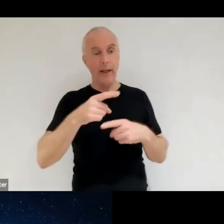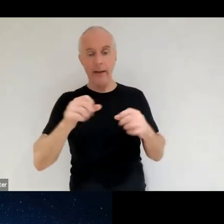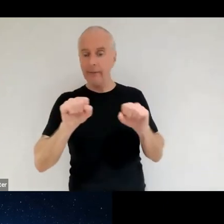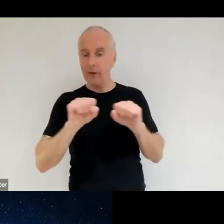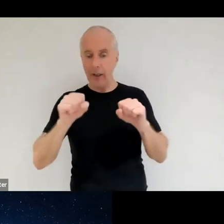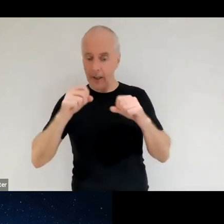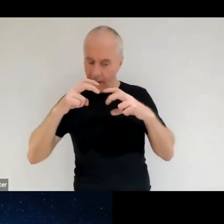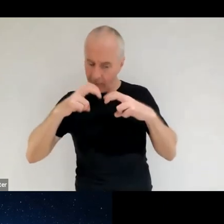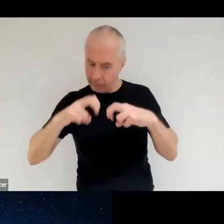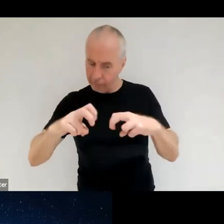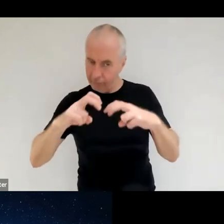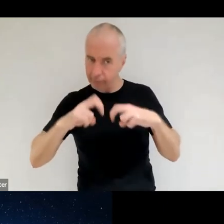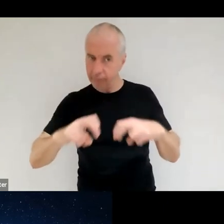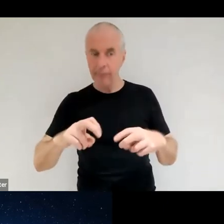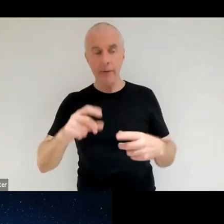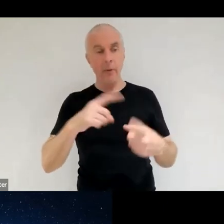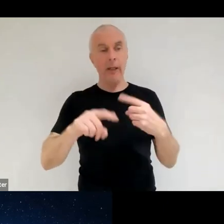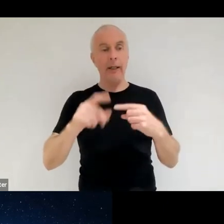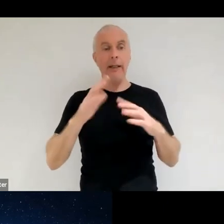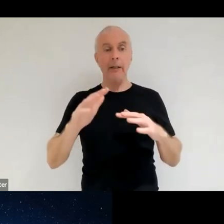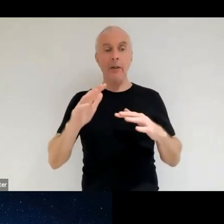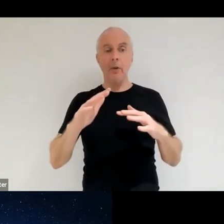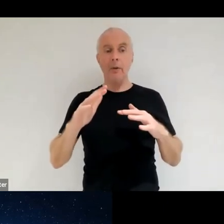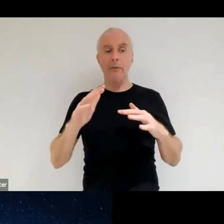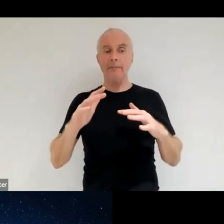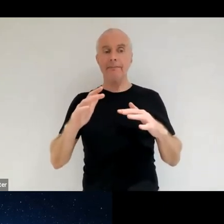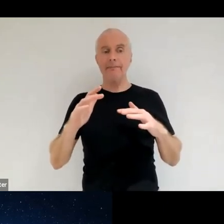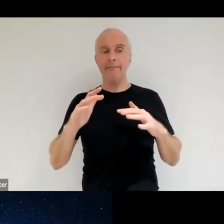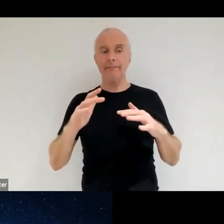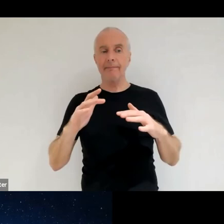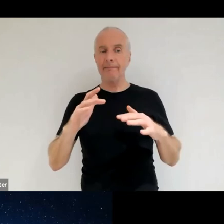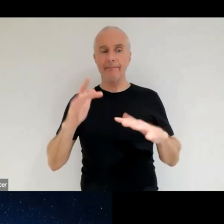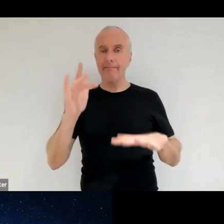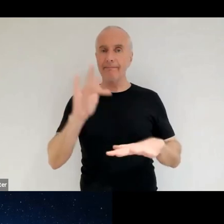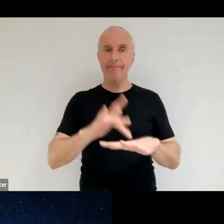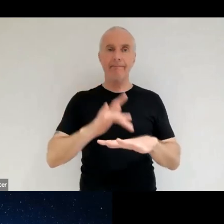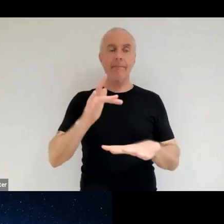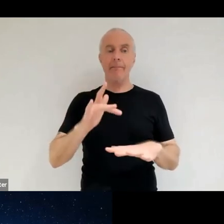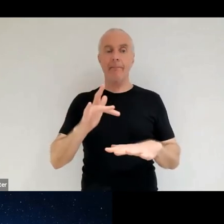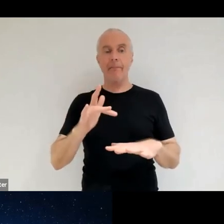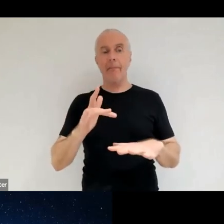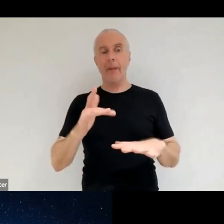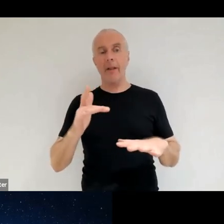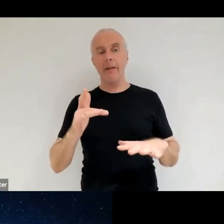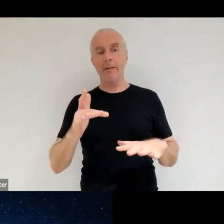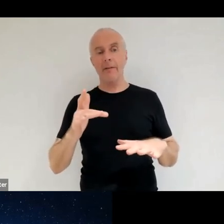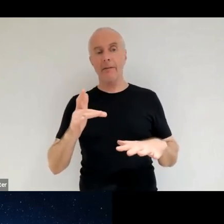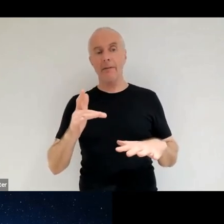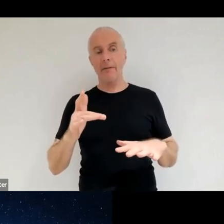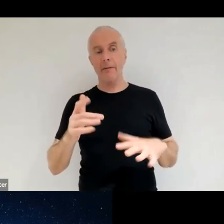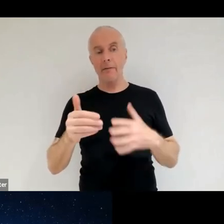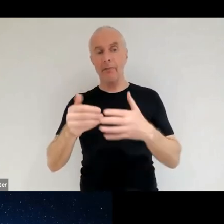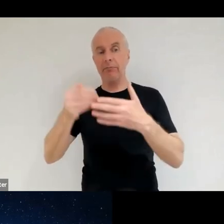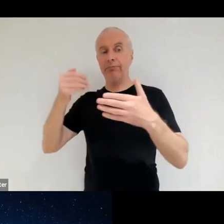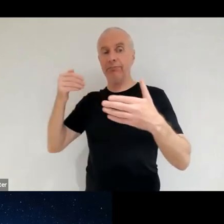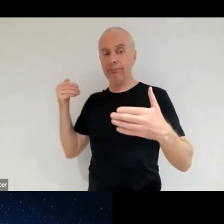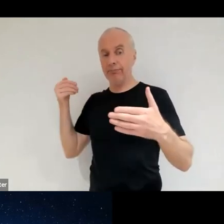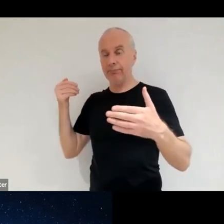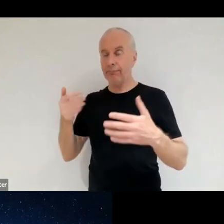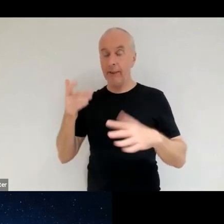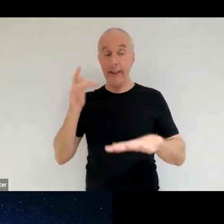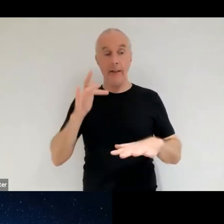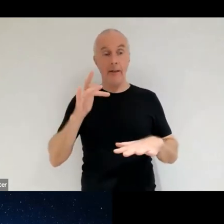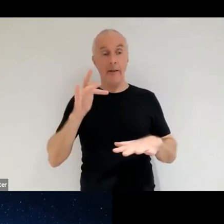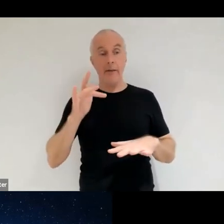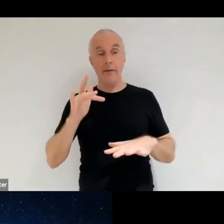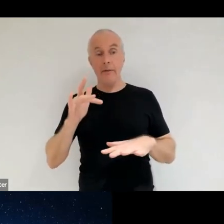yet. So we really need to get to a higher sensitivity, you know, the furthest, I mean, with some uncertainty, right? Redshift that we have probed so far is about